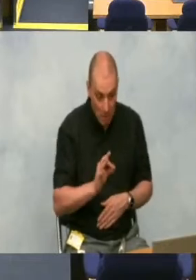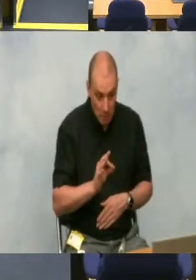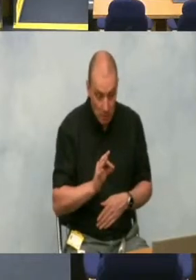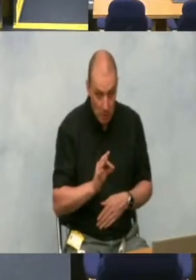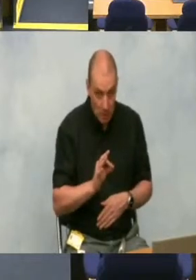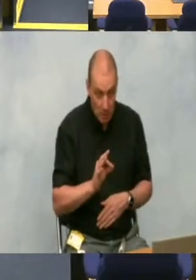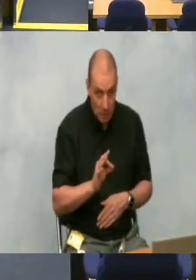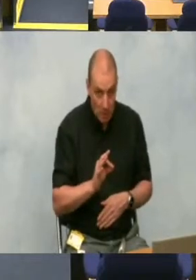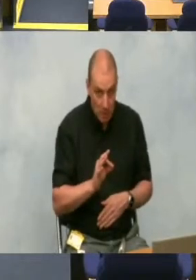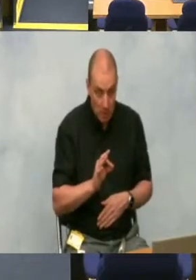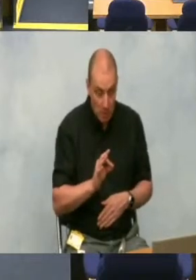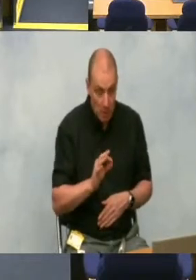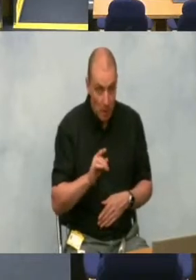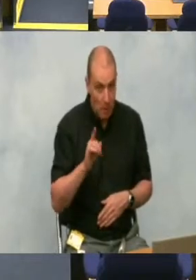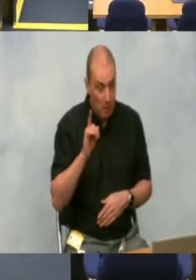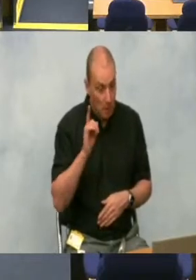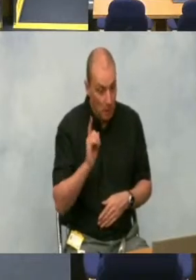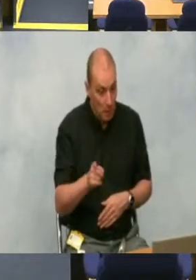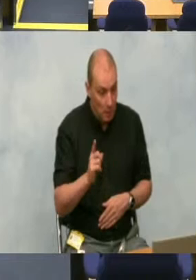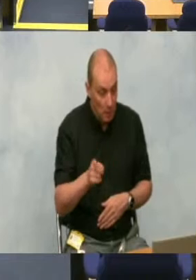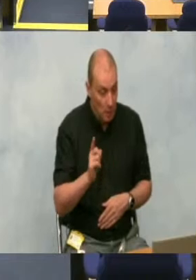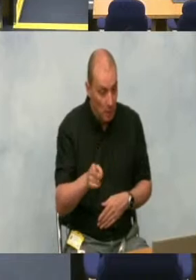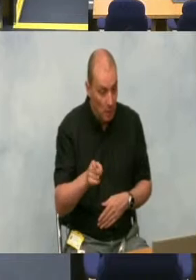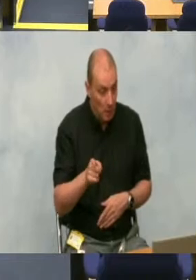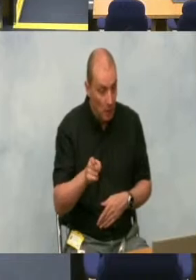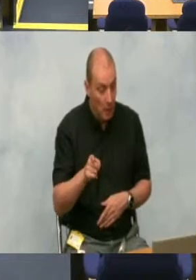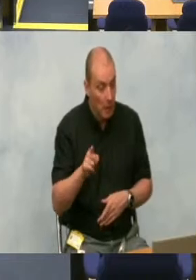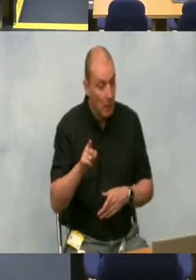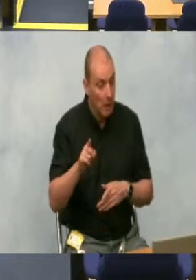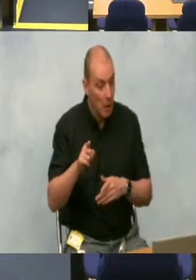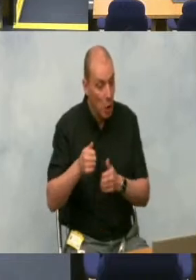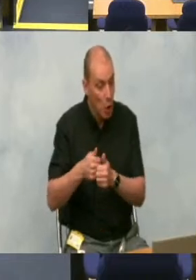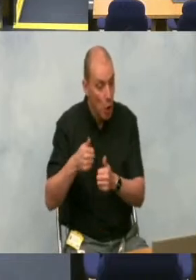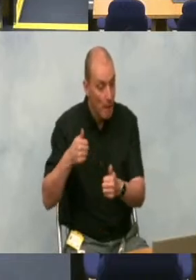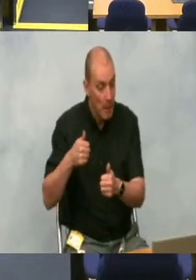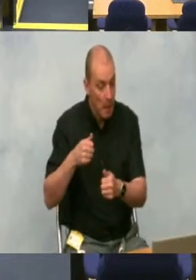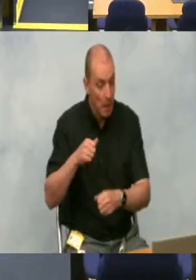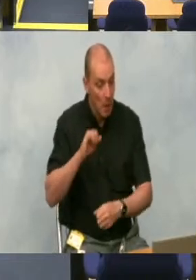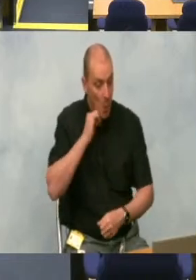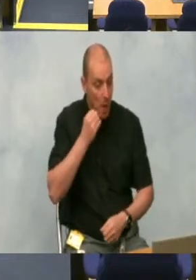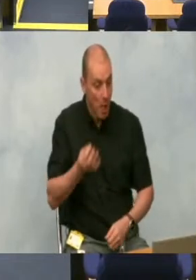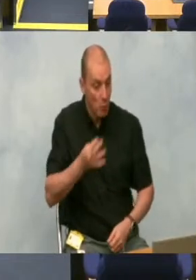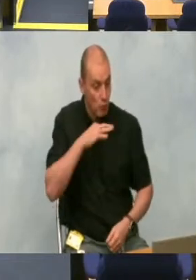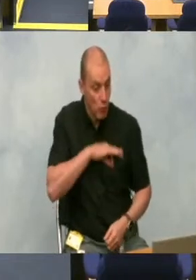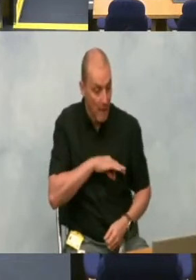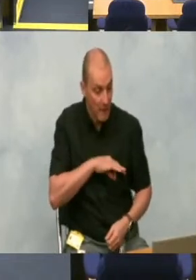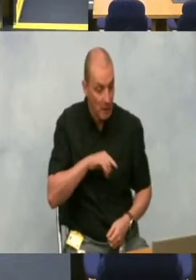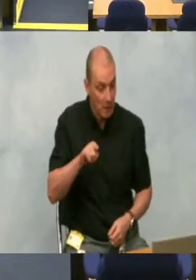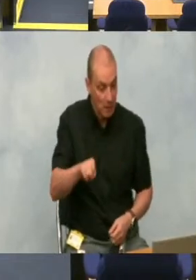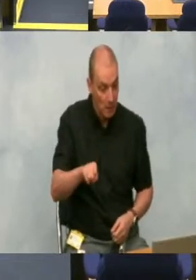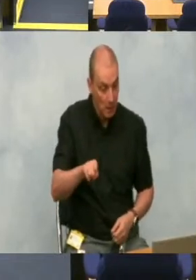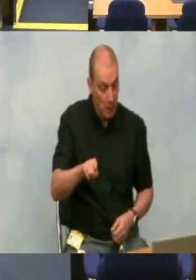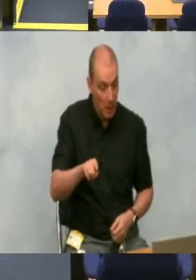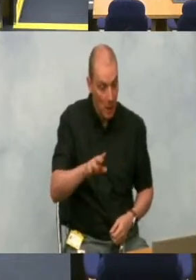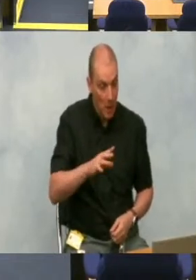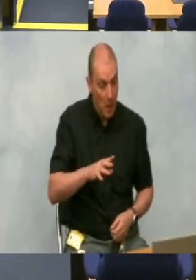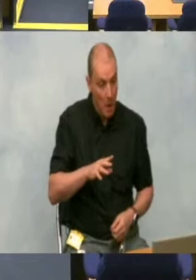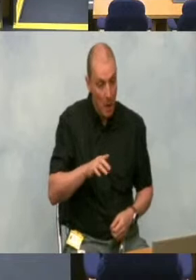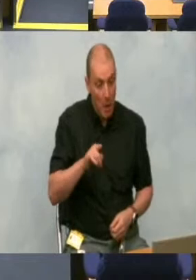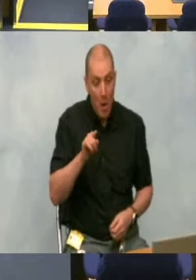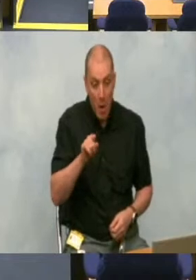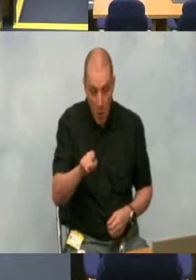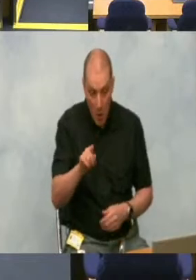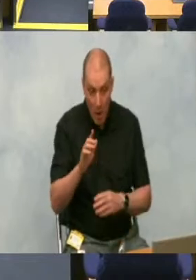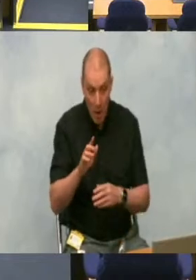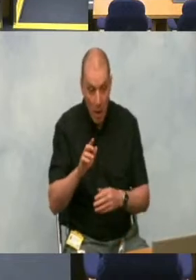done for profit for any developer, that the council could get a share of that profit if we are selling